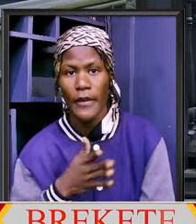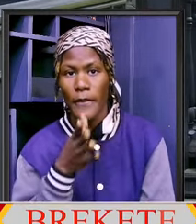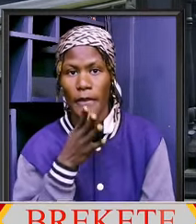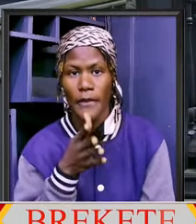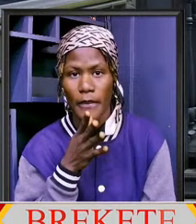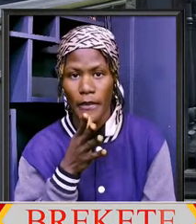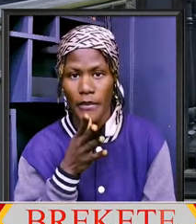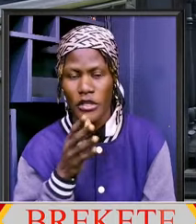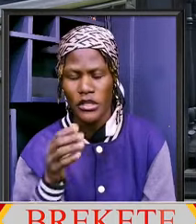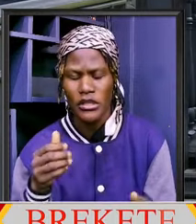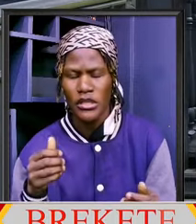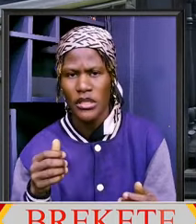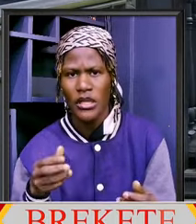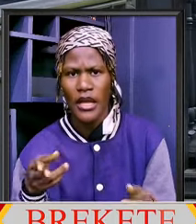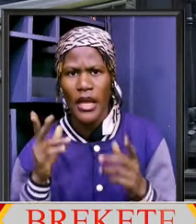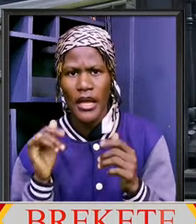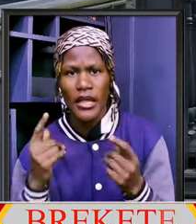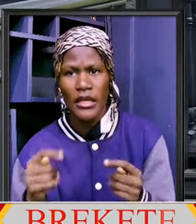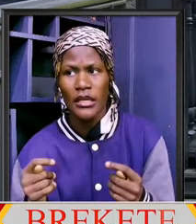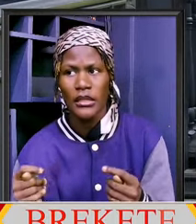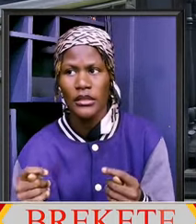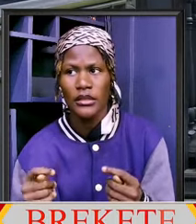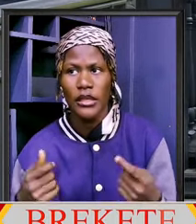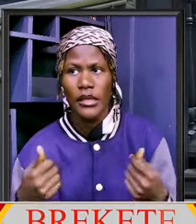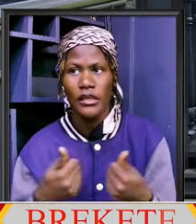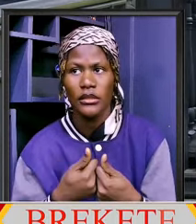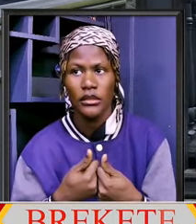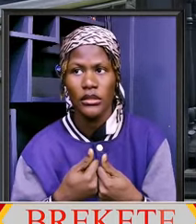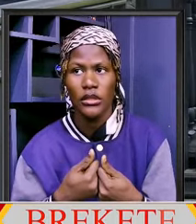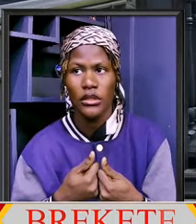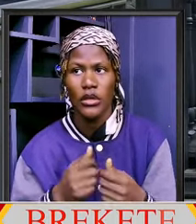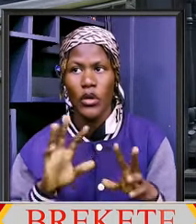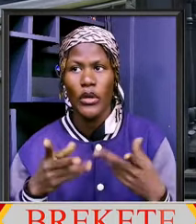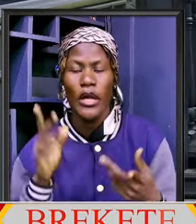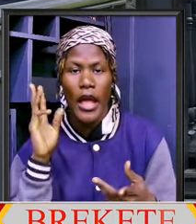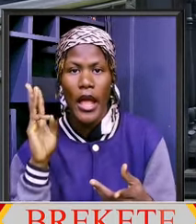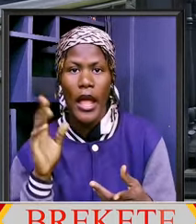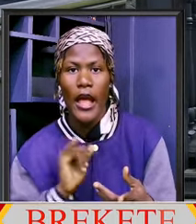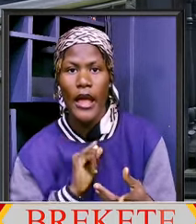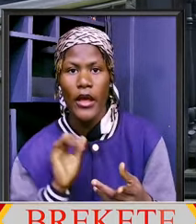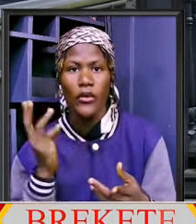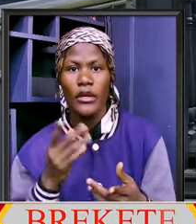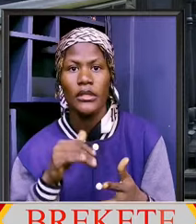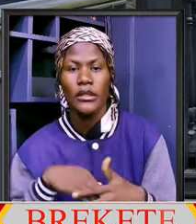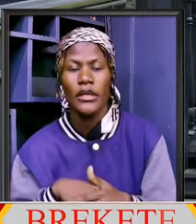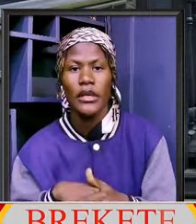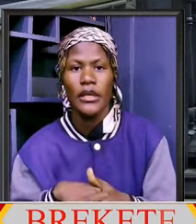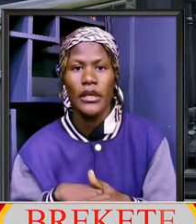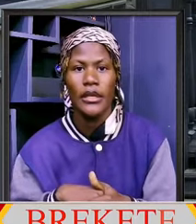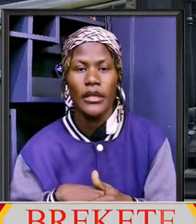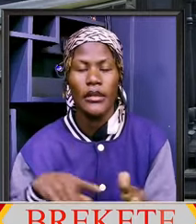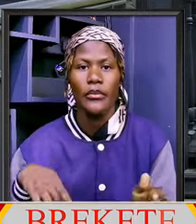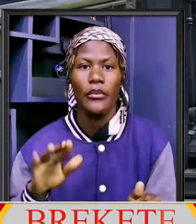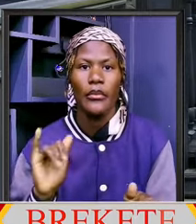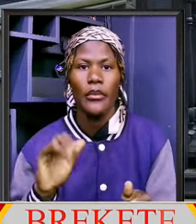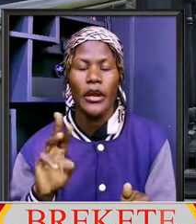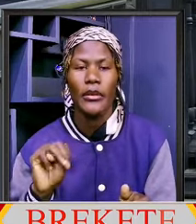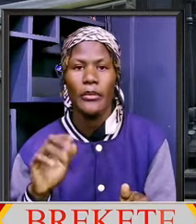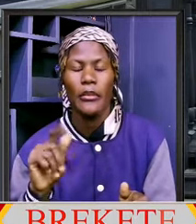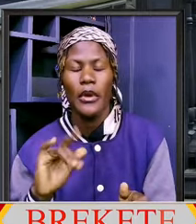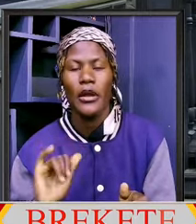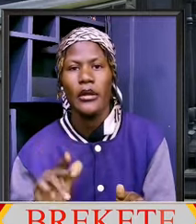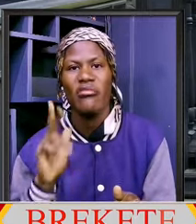had this accident when I was in primary 3. That's